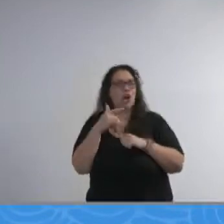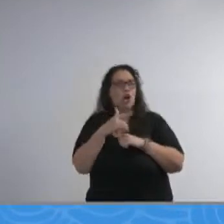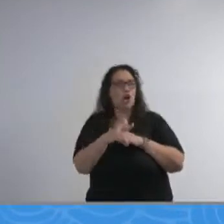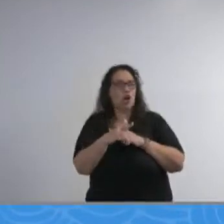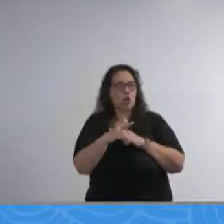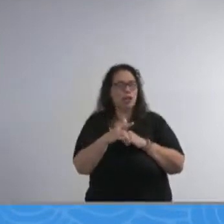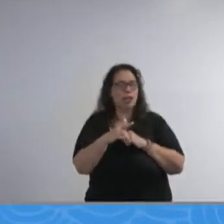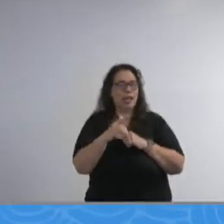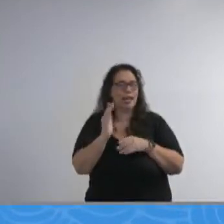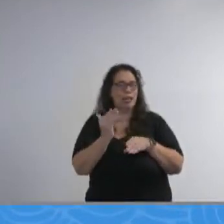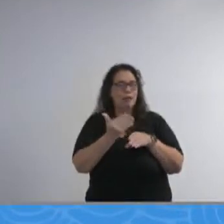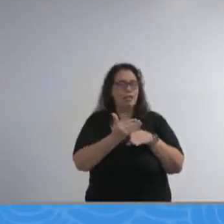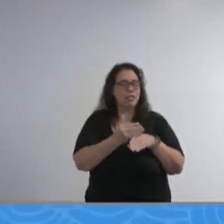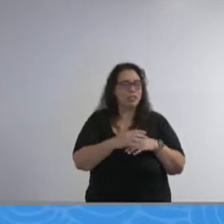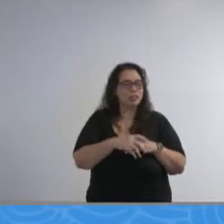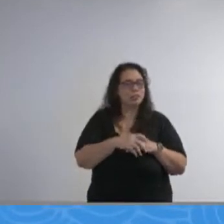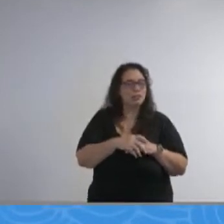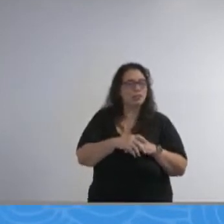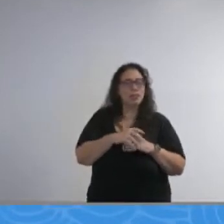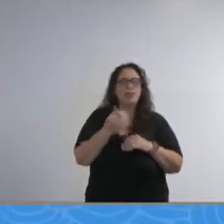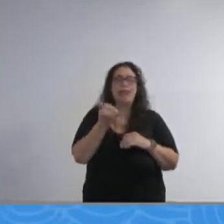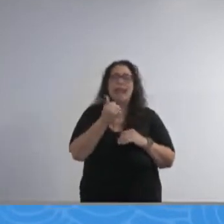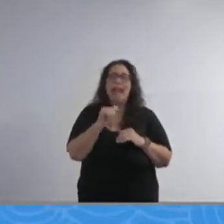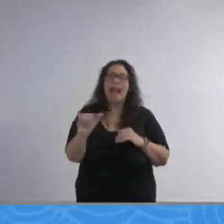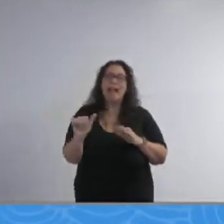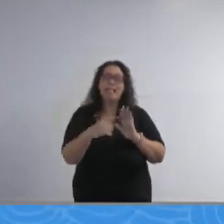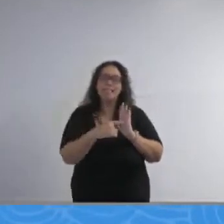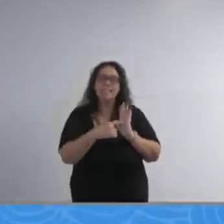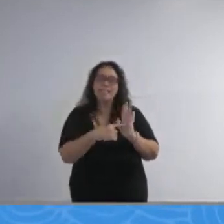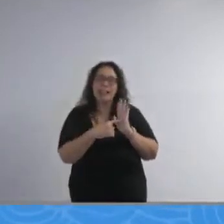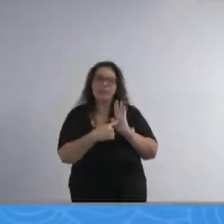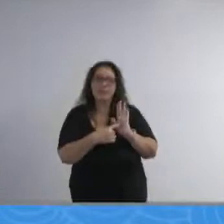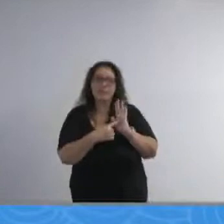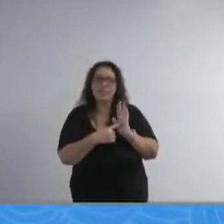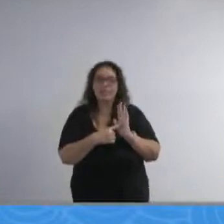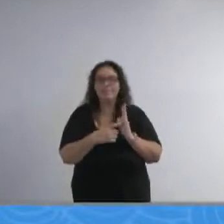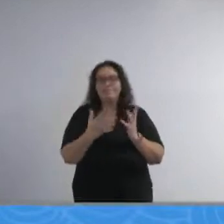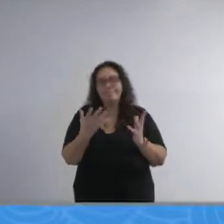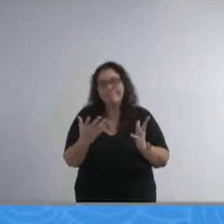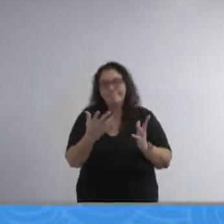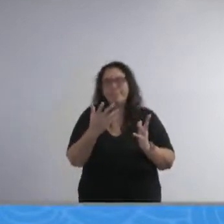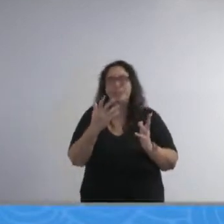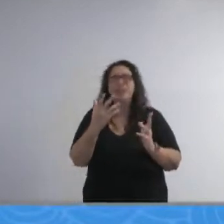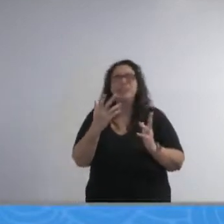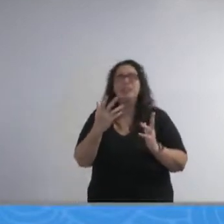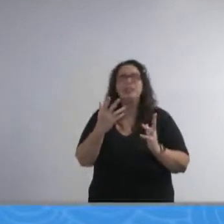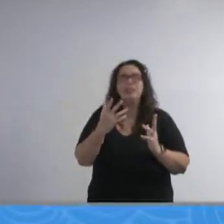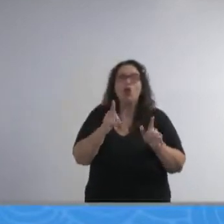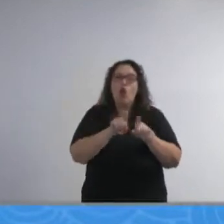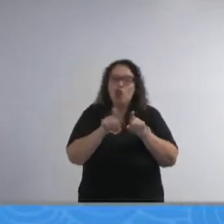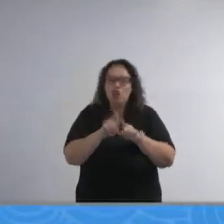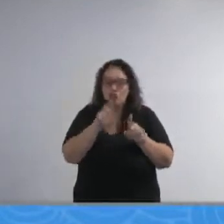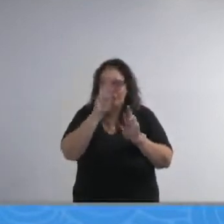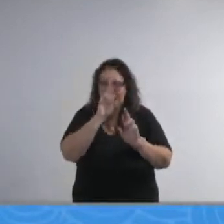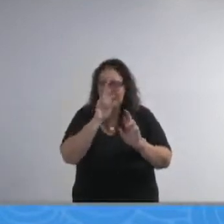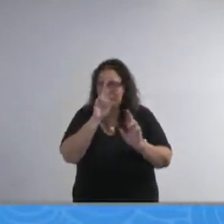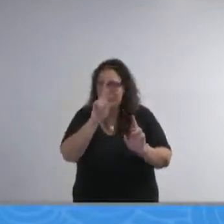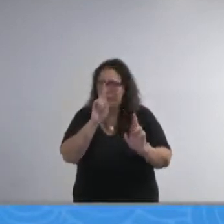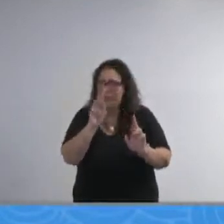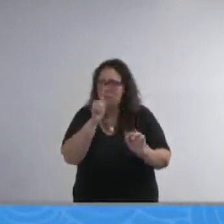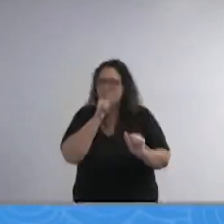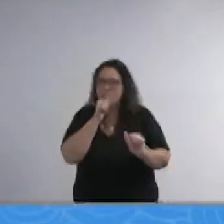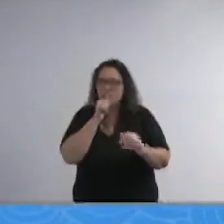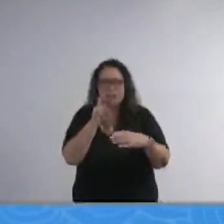Diana, is there any examples, obviously respecting privacy, that you could share about how a